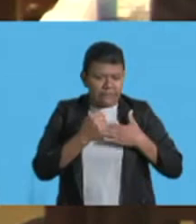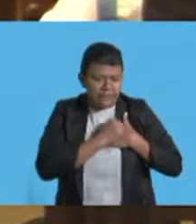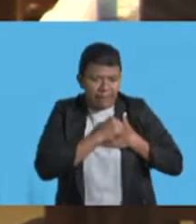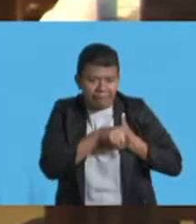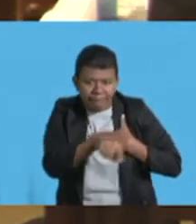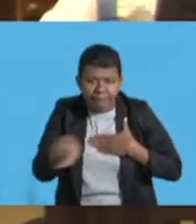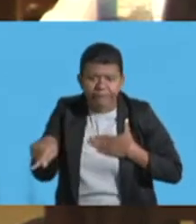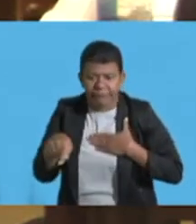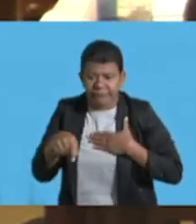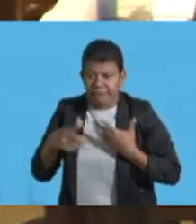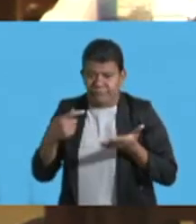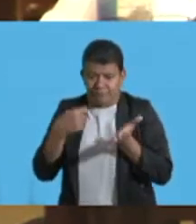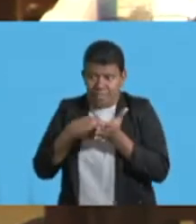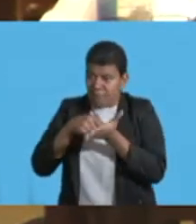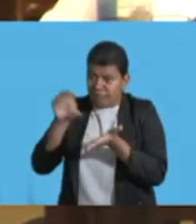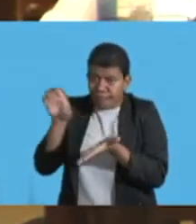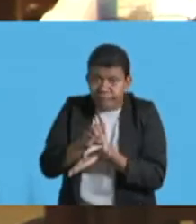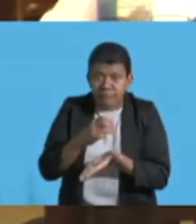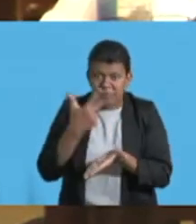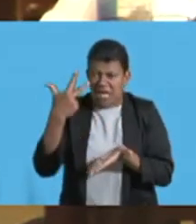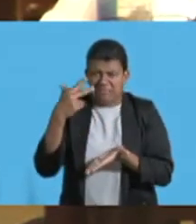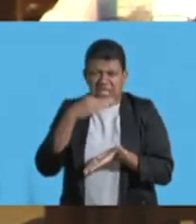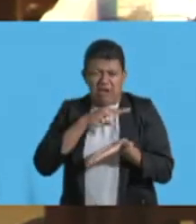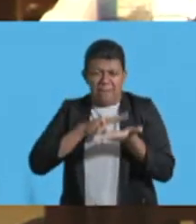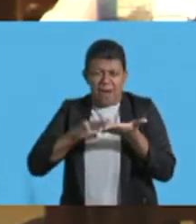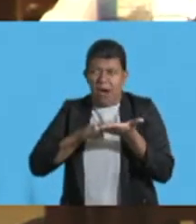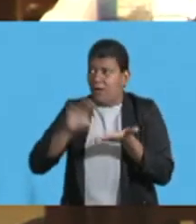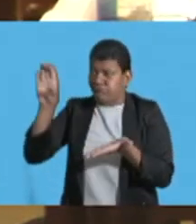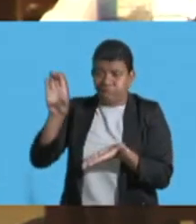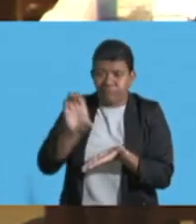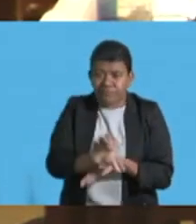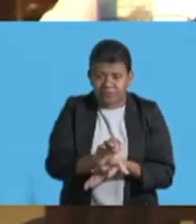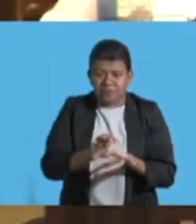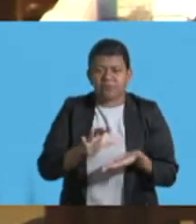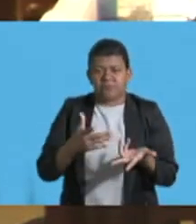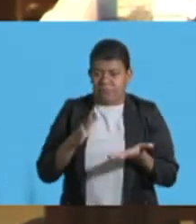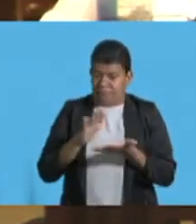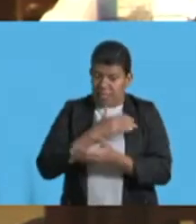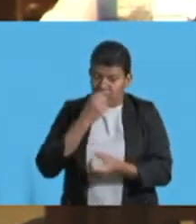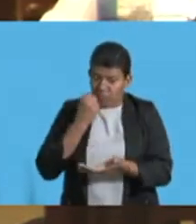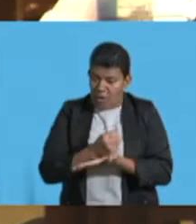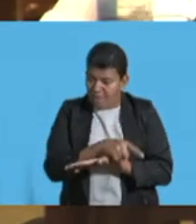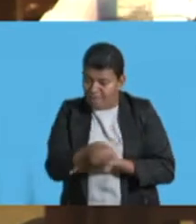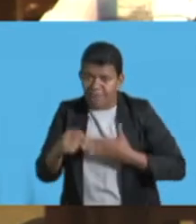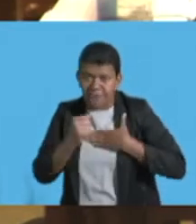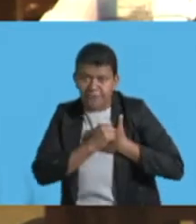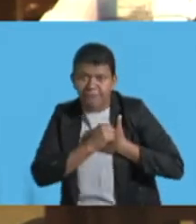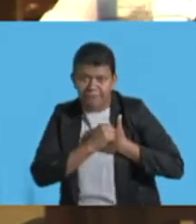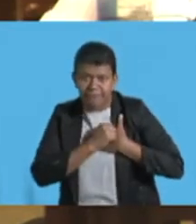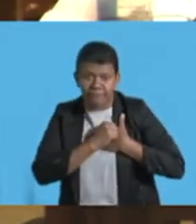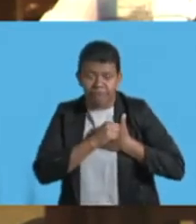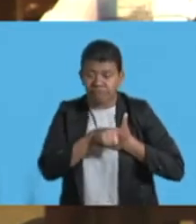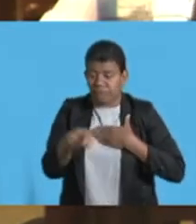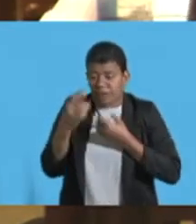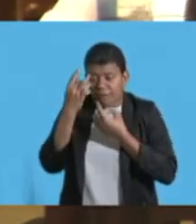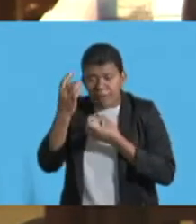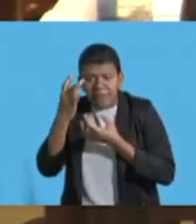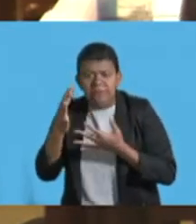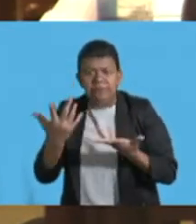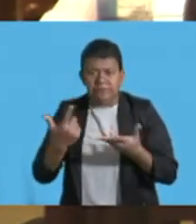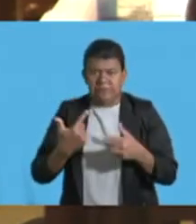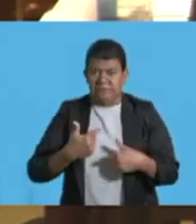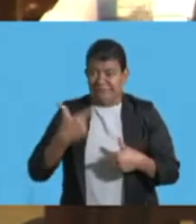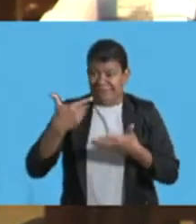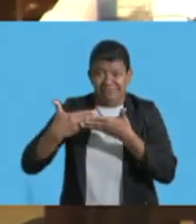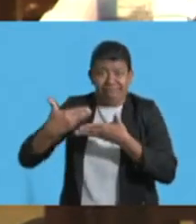to facilitate this national obligation. For the information of this August House, as of 2017, MSF